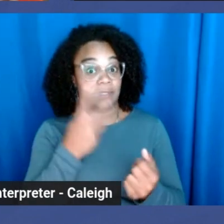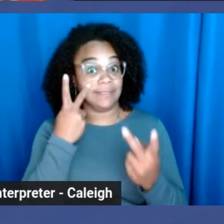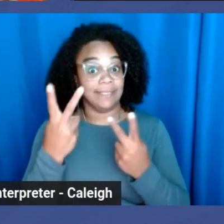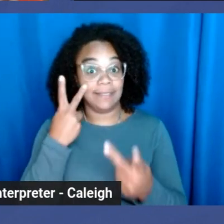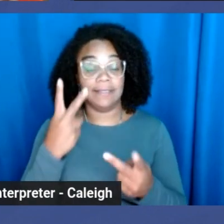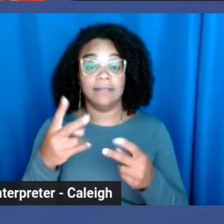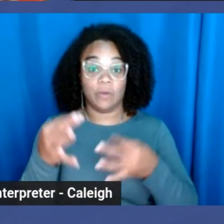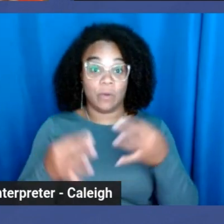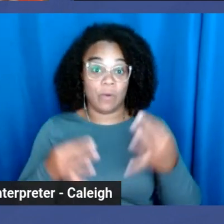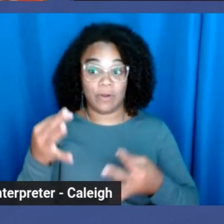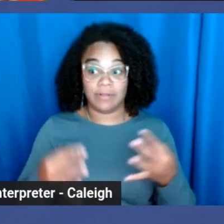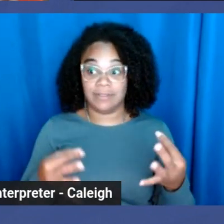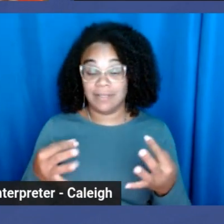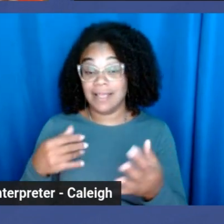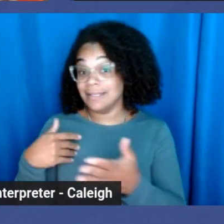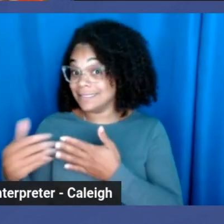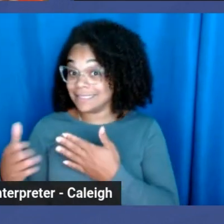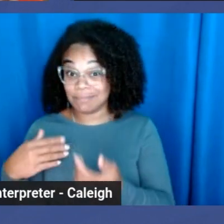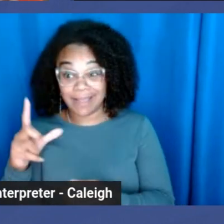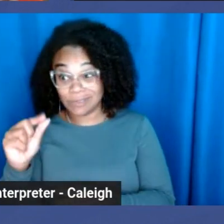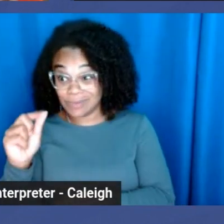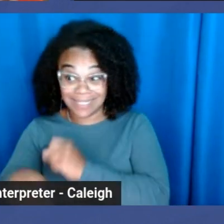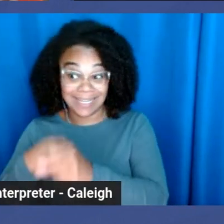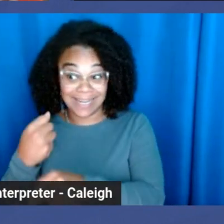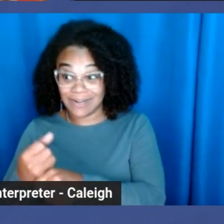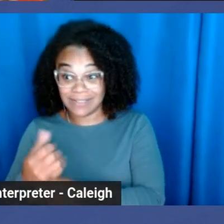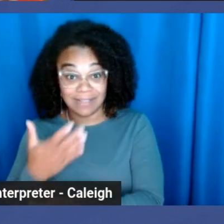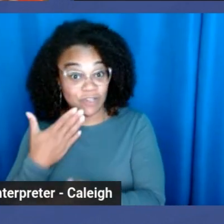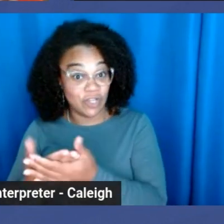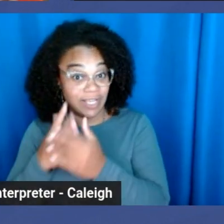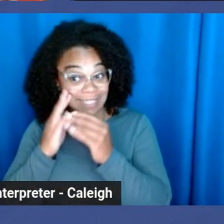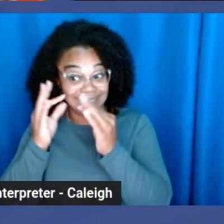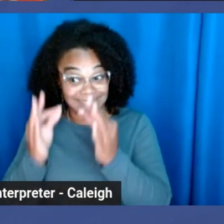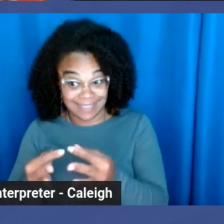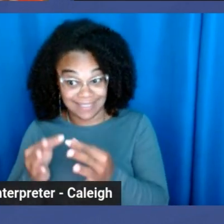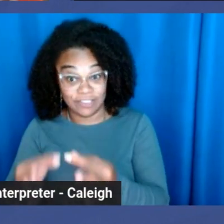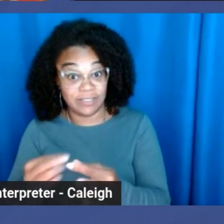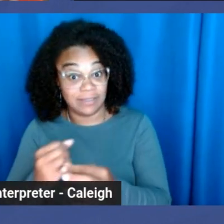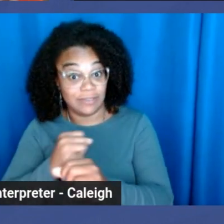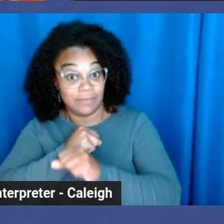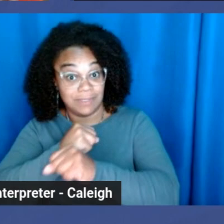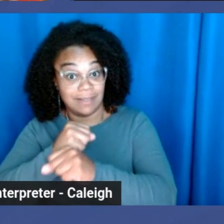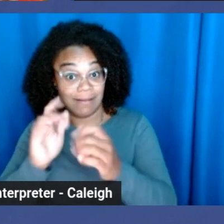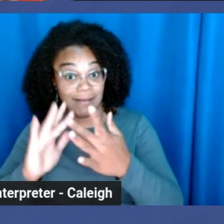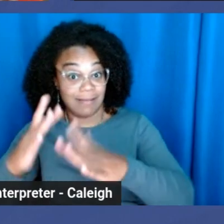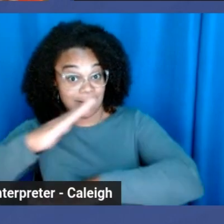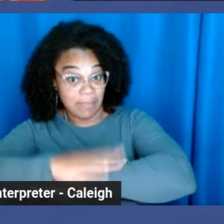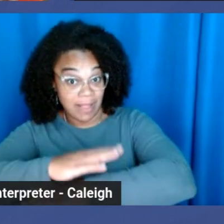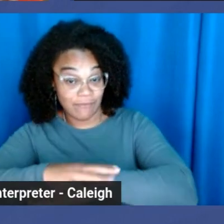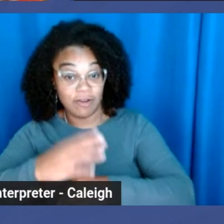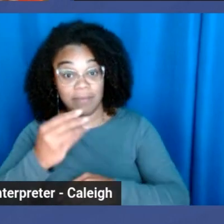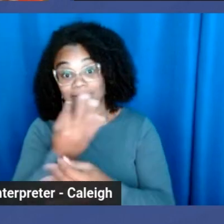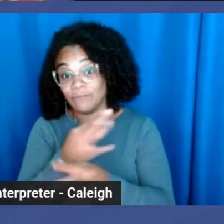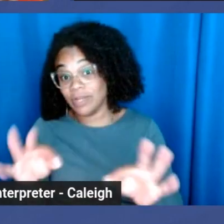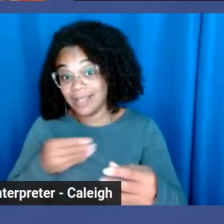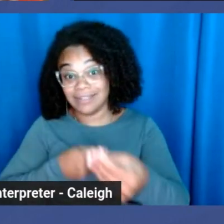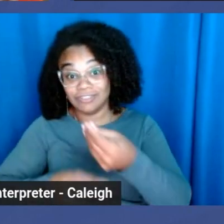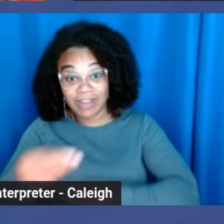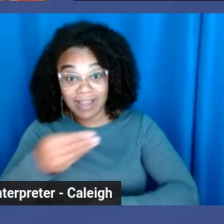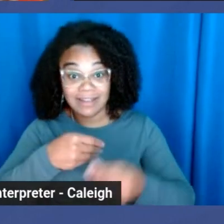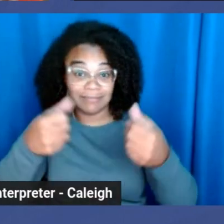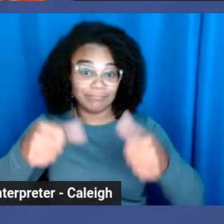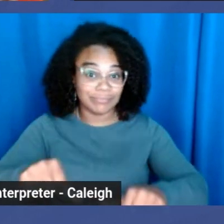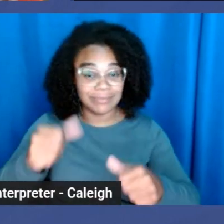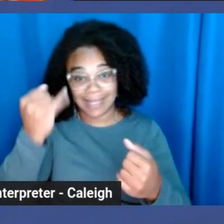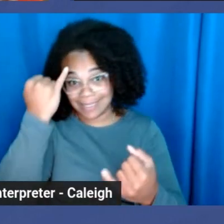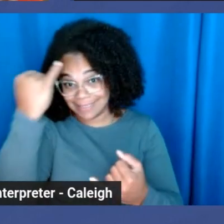despite 20 years of very good decisions protecting online platforms and the free exchange of ideas, including